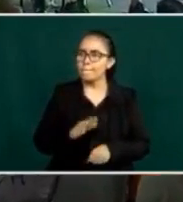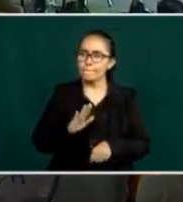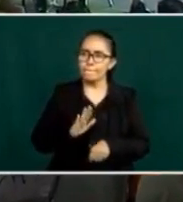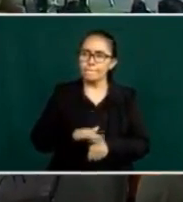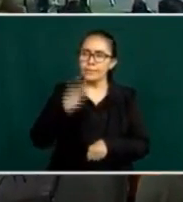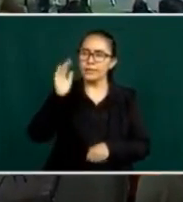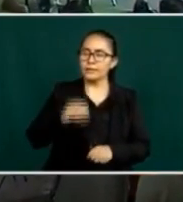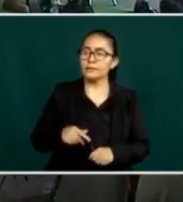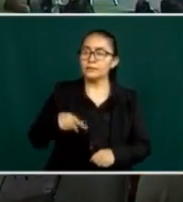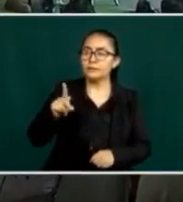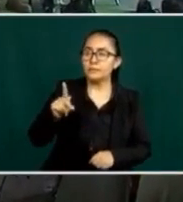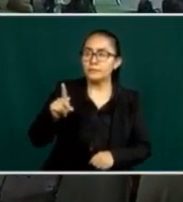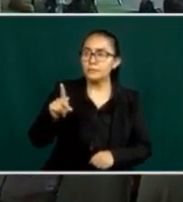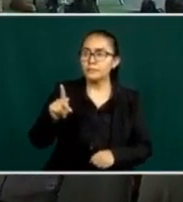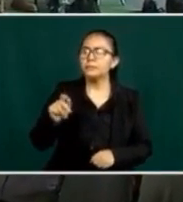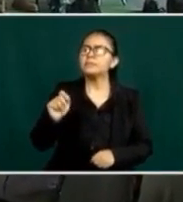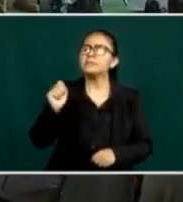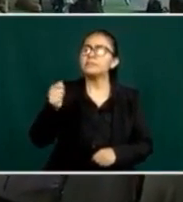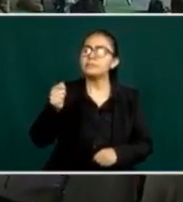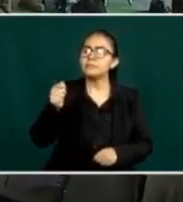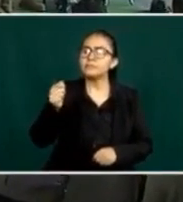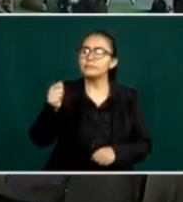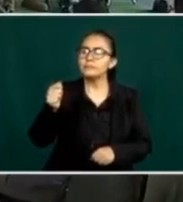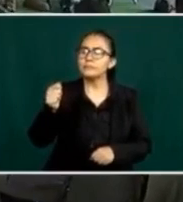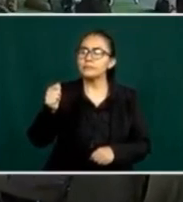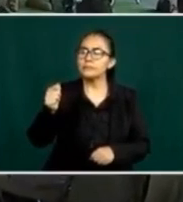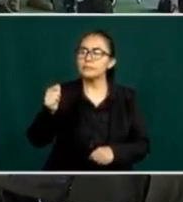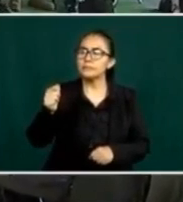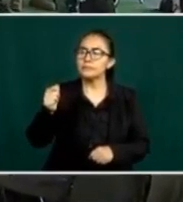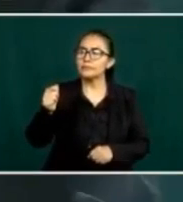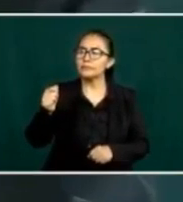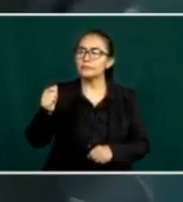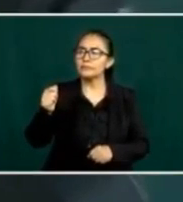or wealth. But it does not mean